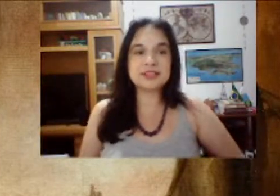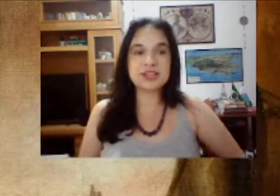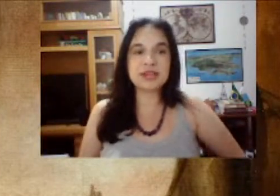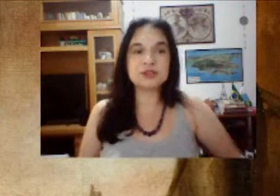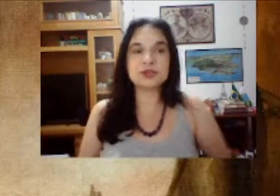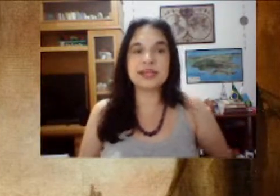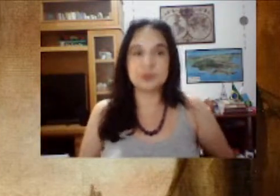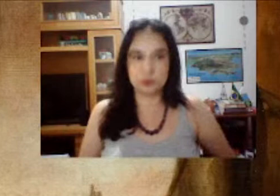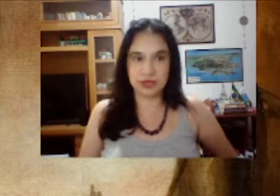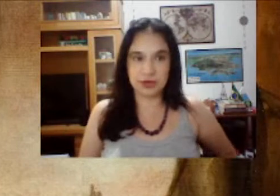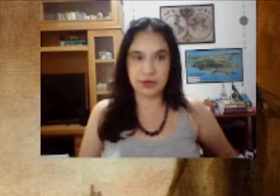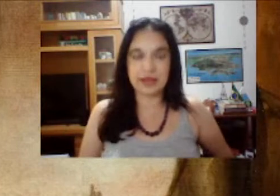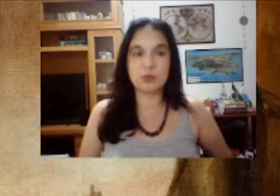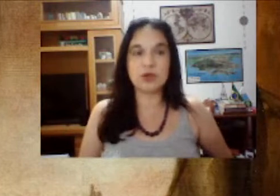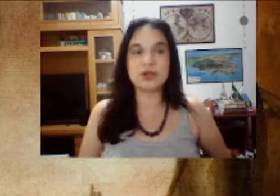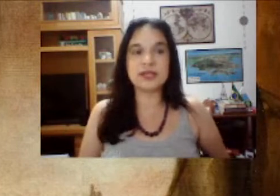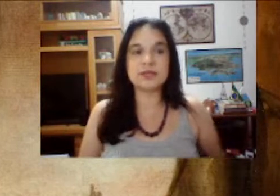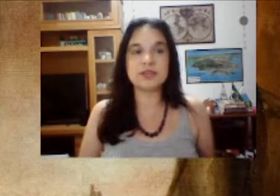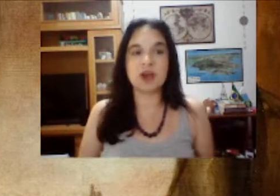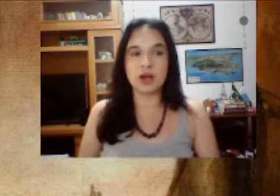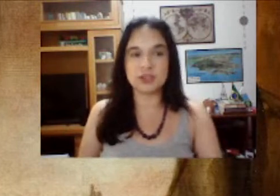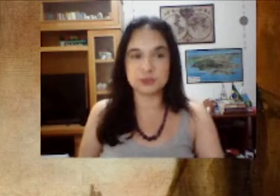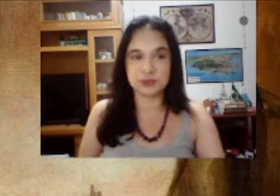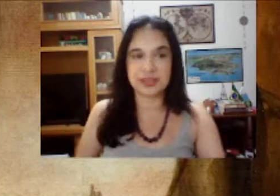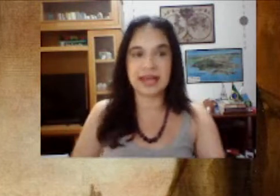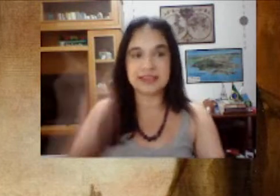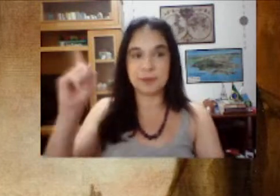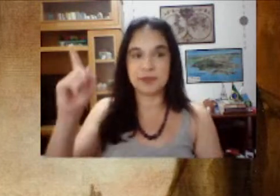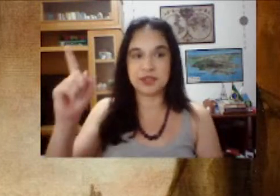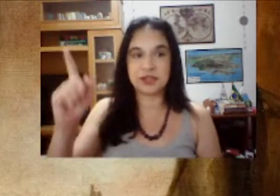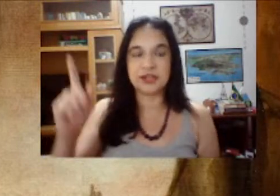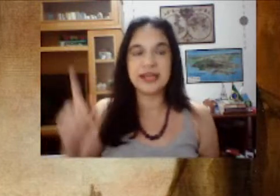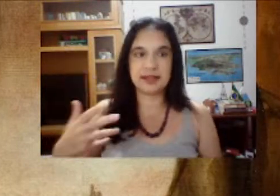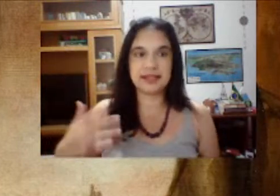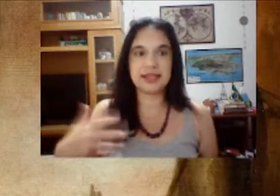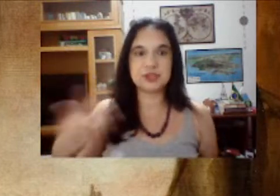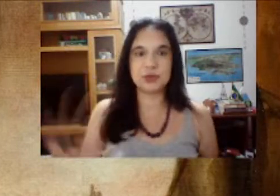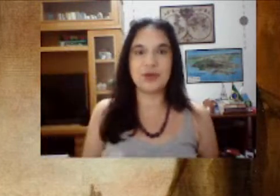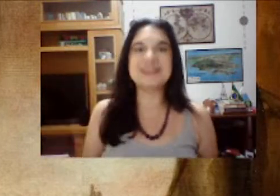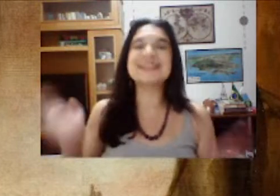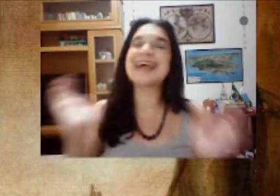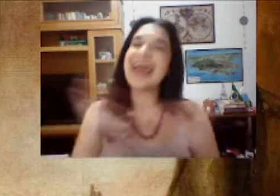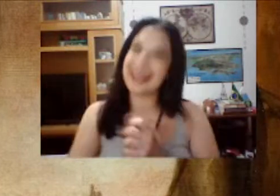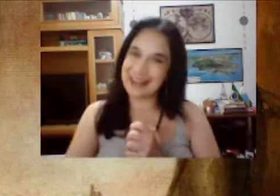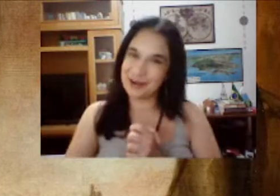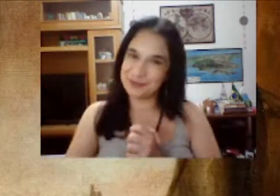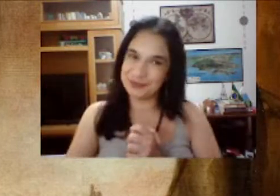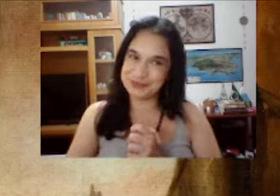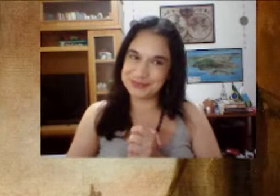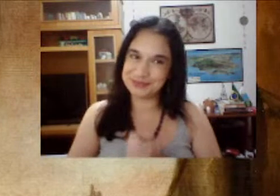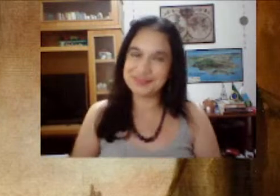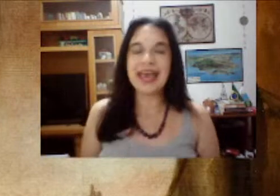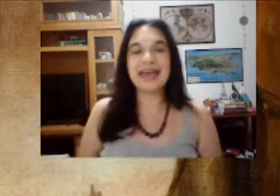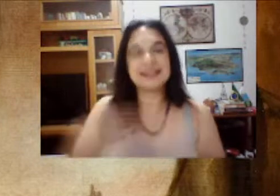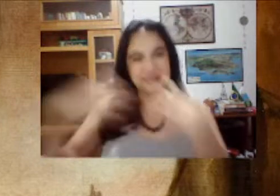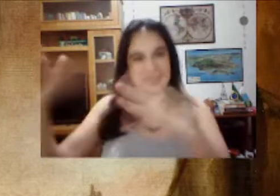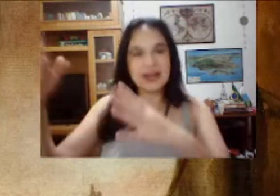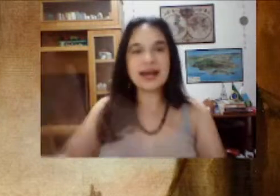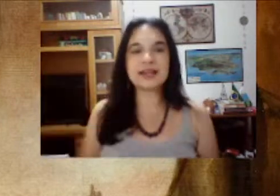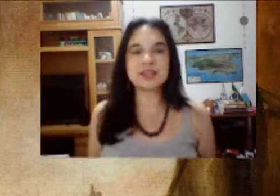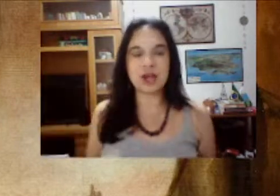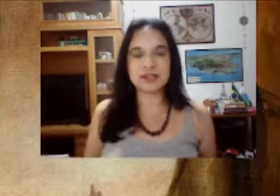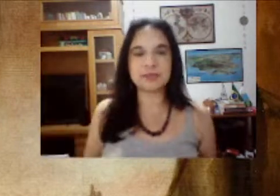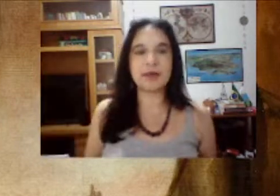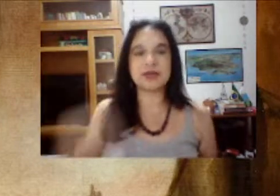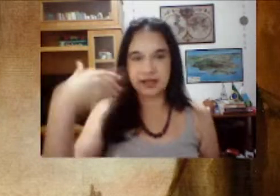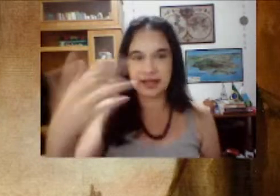Welcoming the Gentry in Rio. And I will leave the cards for that up here in case you wanna watch it, and I hope you do. And there